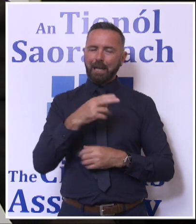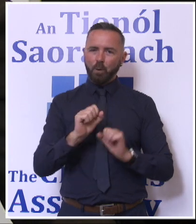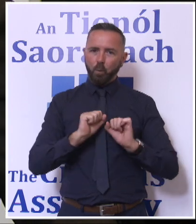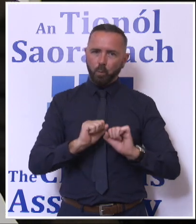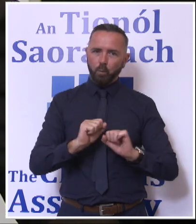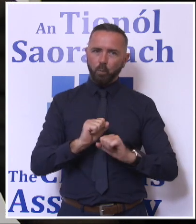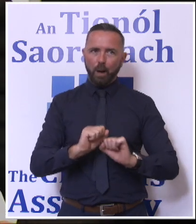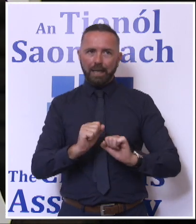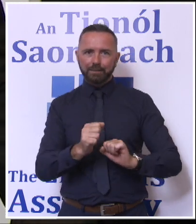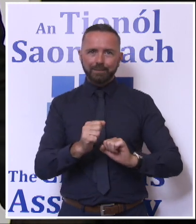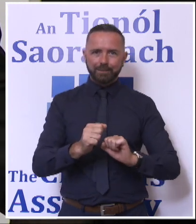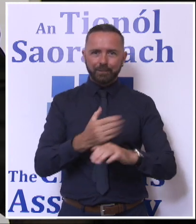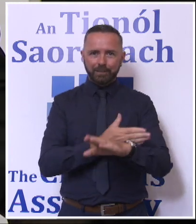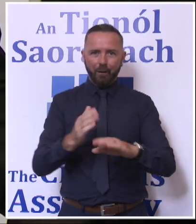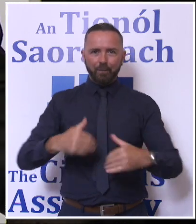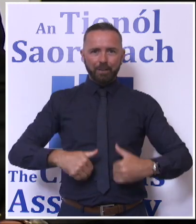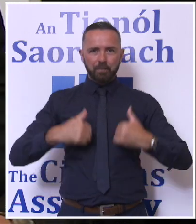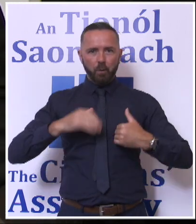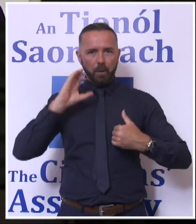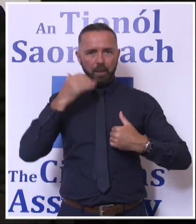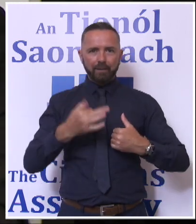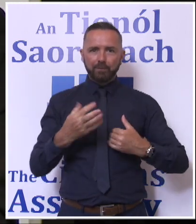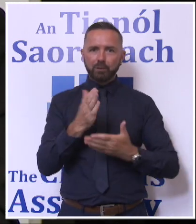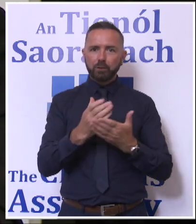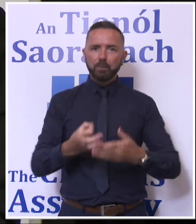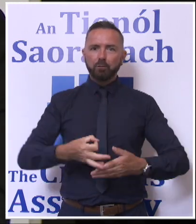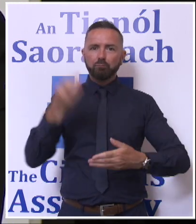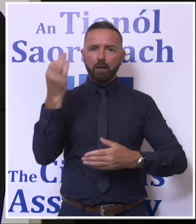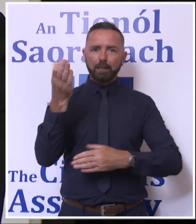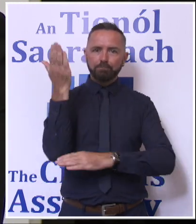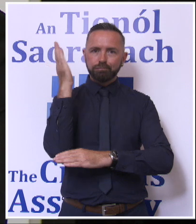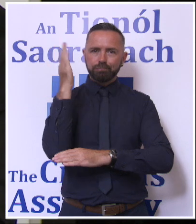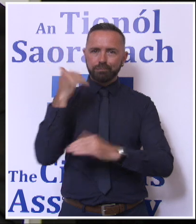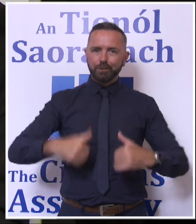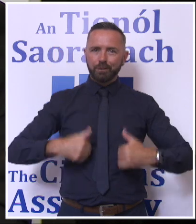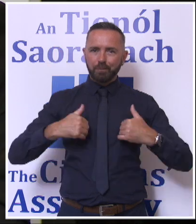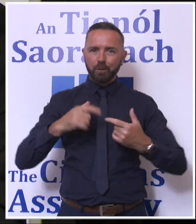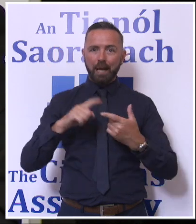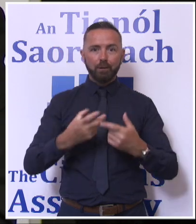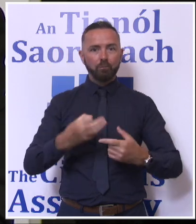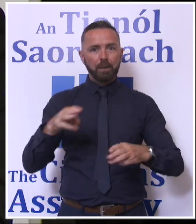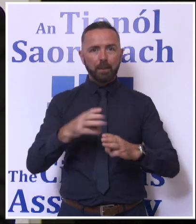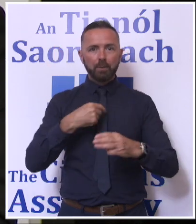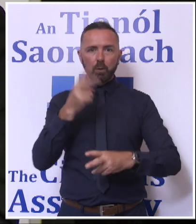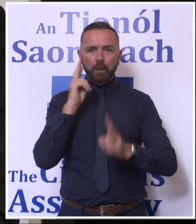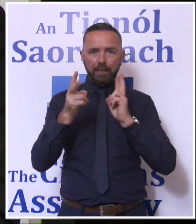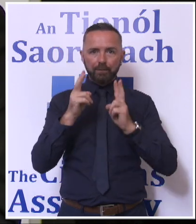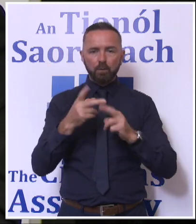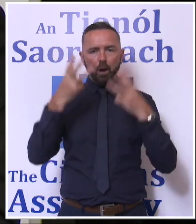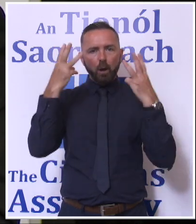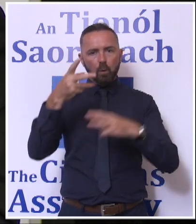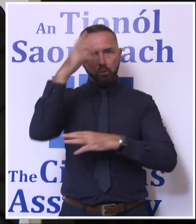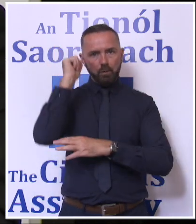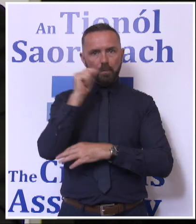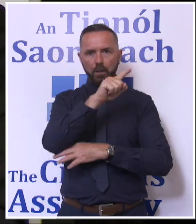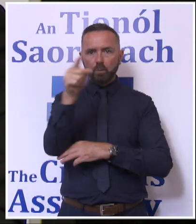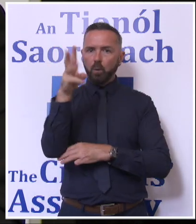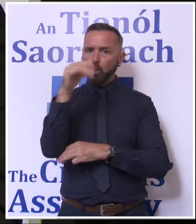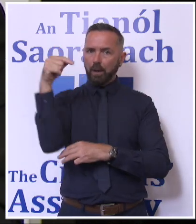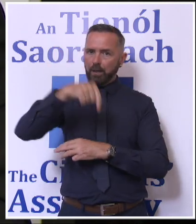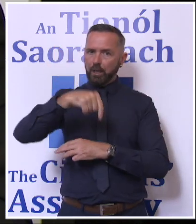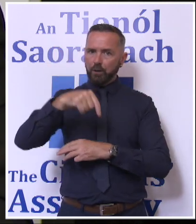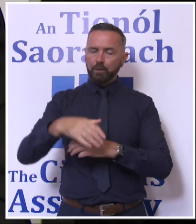can issue to the Houses of Oireachtas in November. And again, while there may not be a unanimous